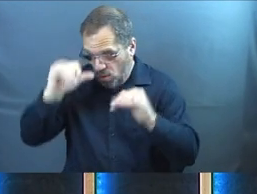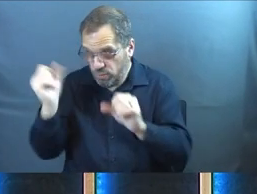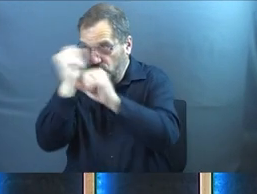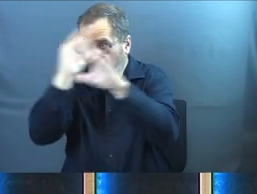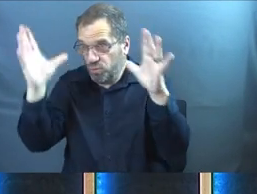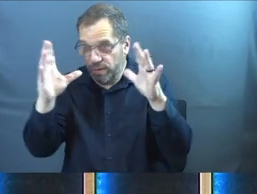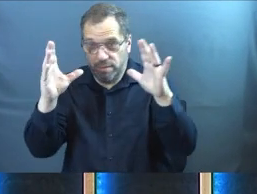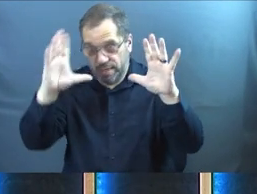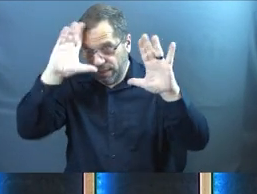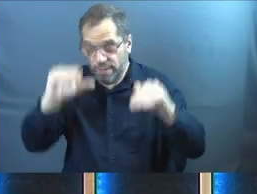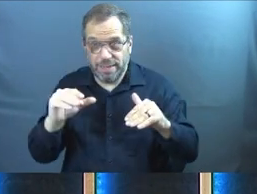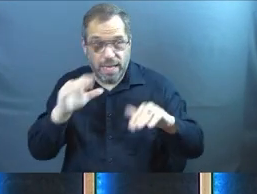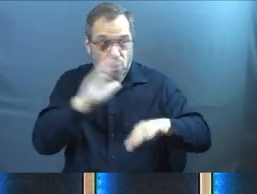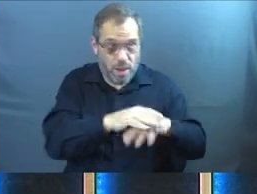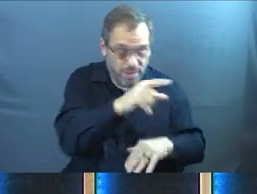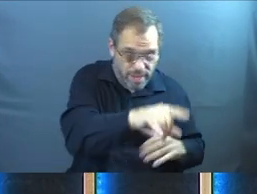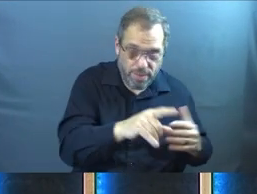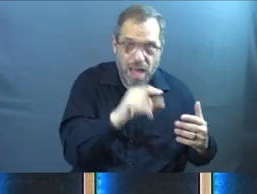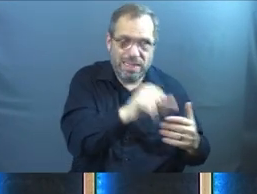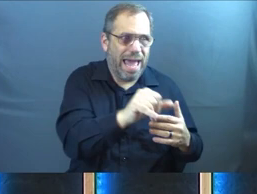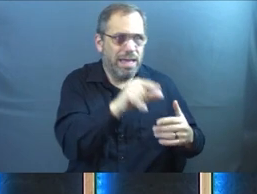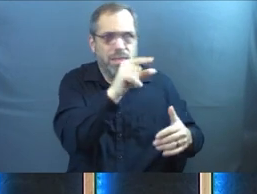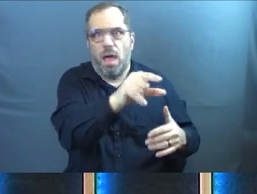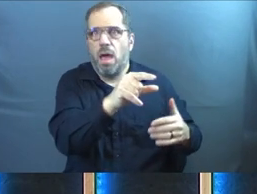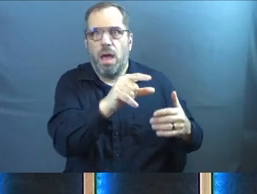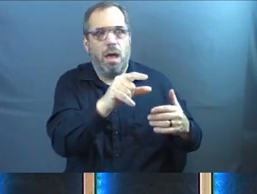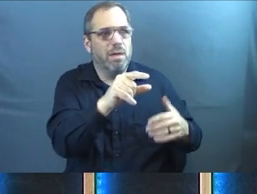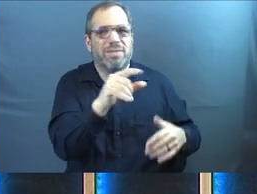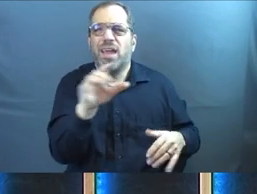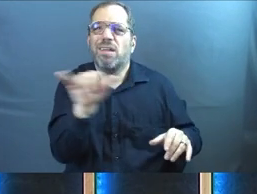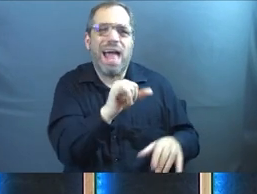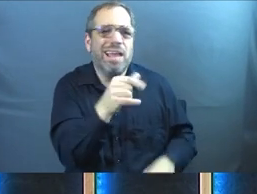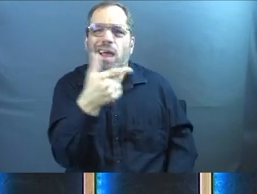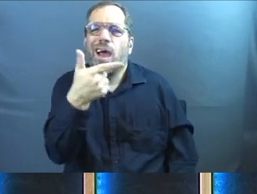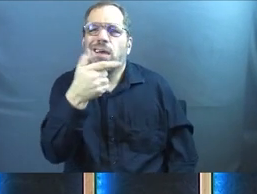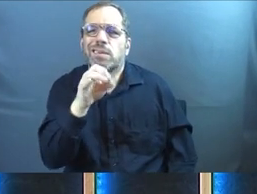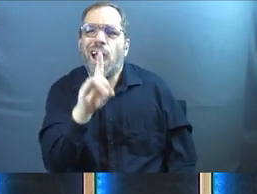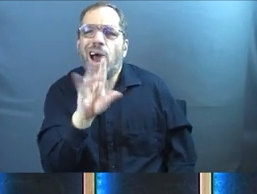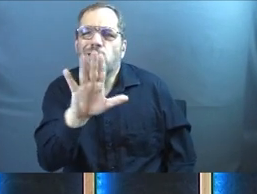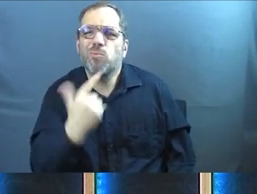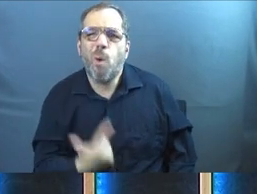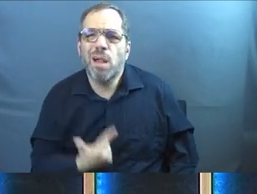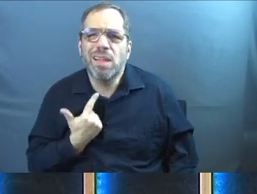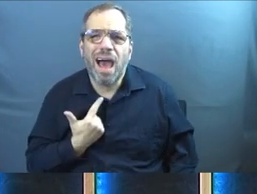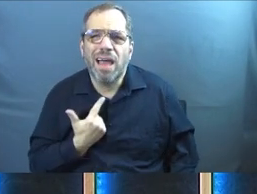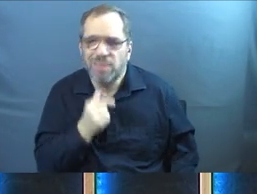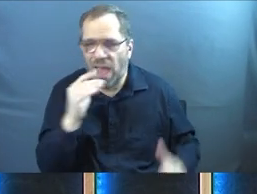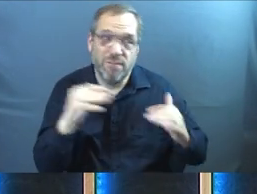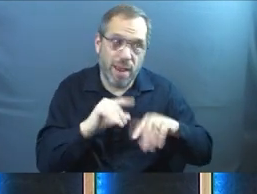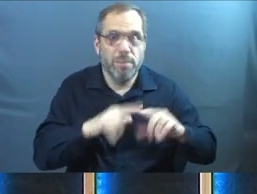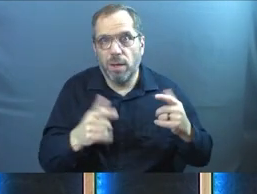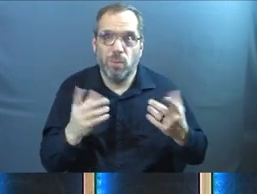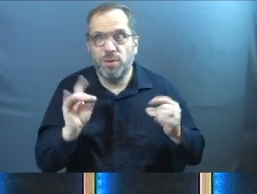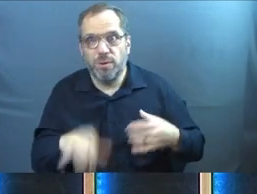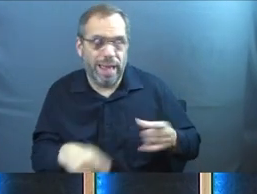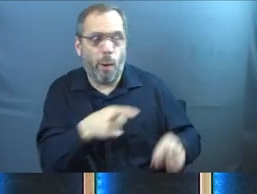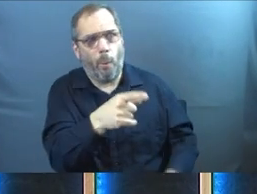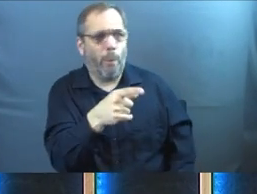and dreams and expectations on them like they're a mini God in your life. Totally unfair, but it's what we all